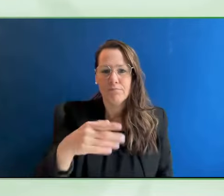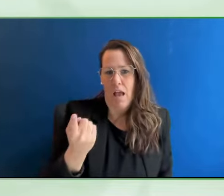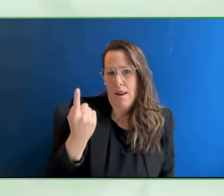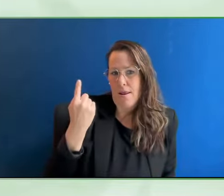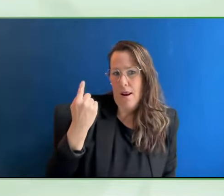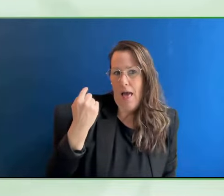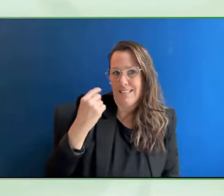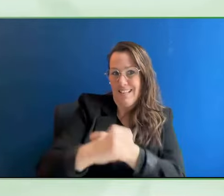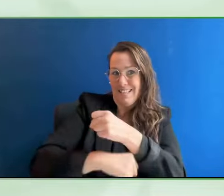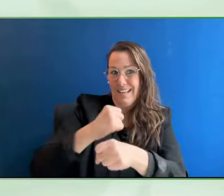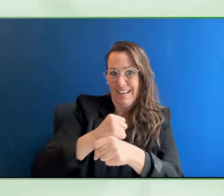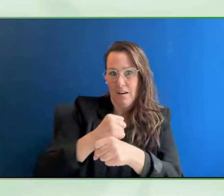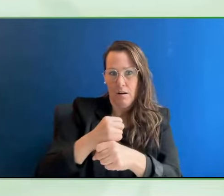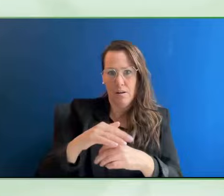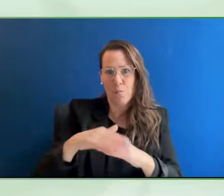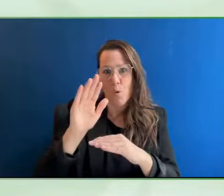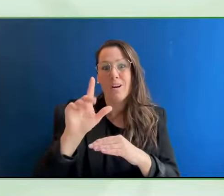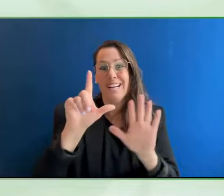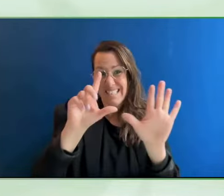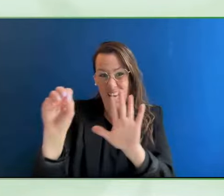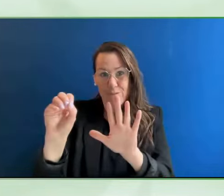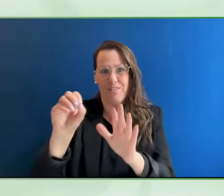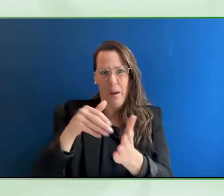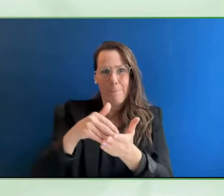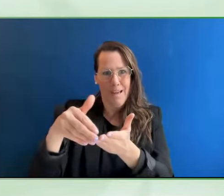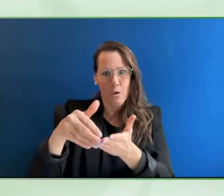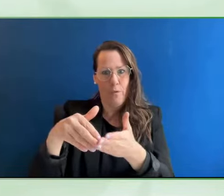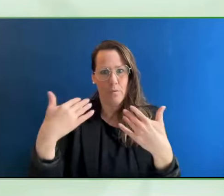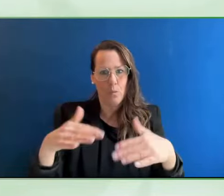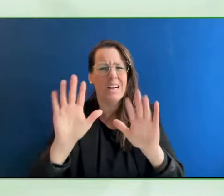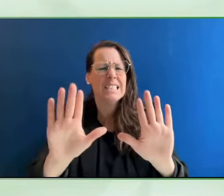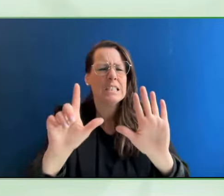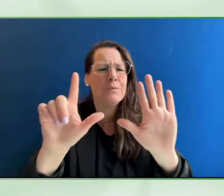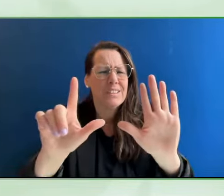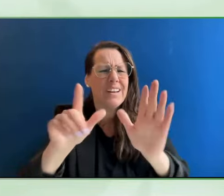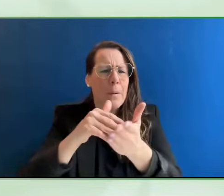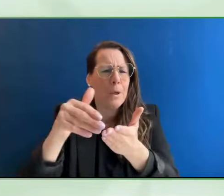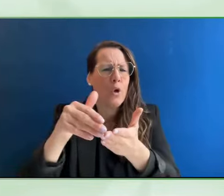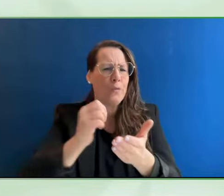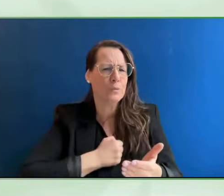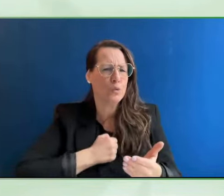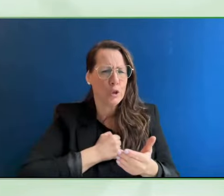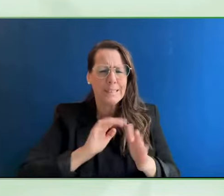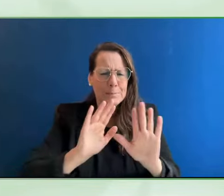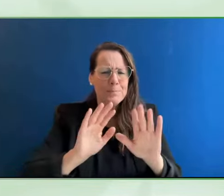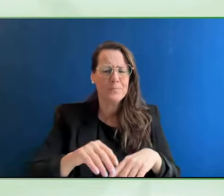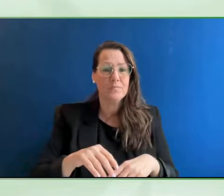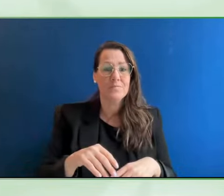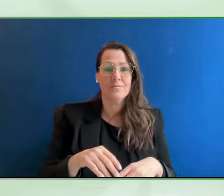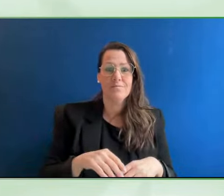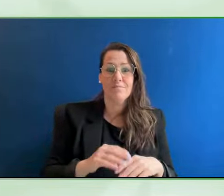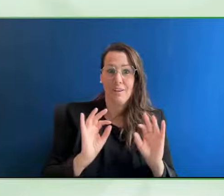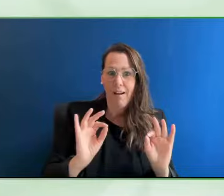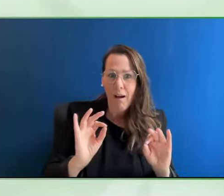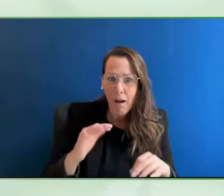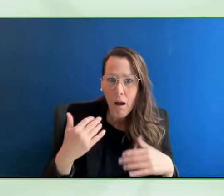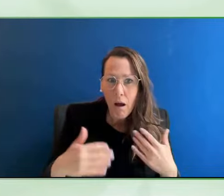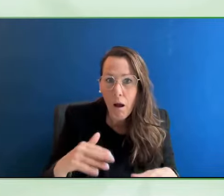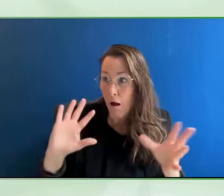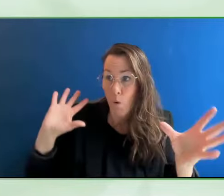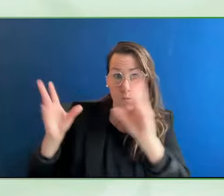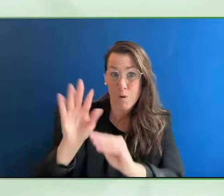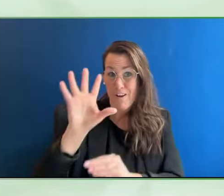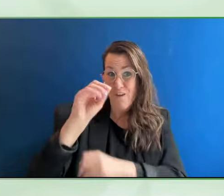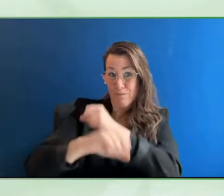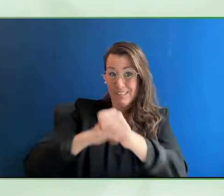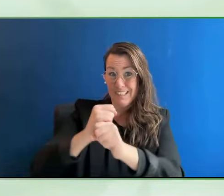refugees, people in war, but also populations that are hit by natural crises